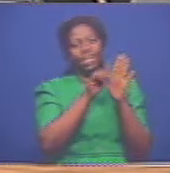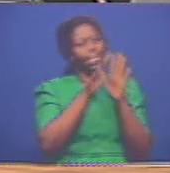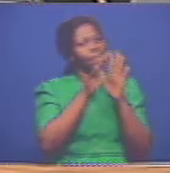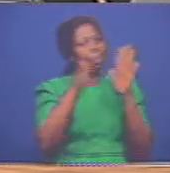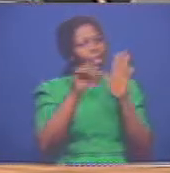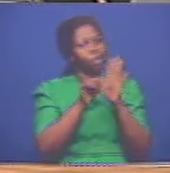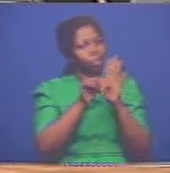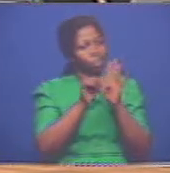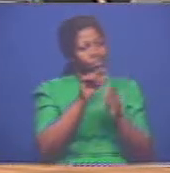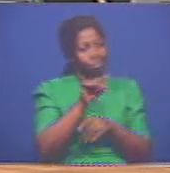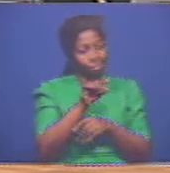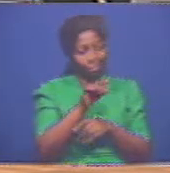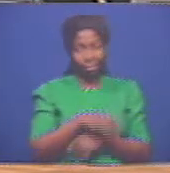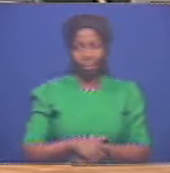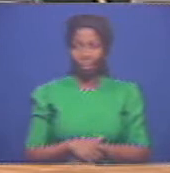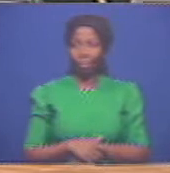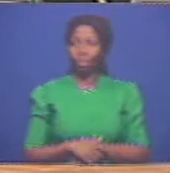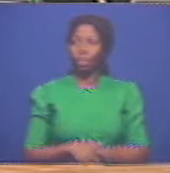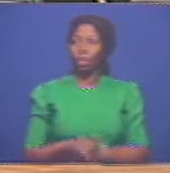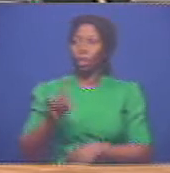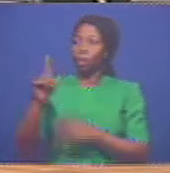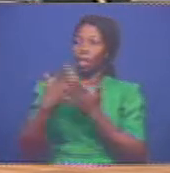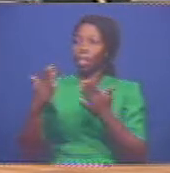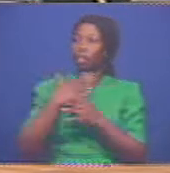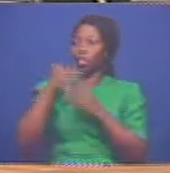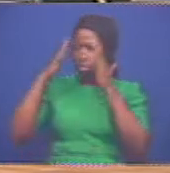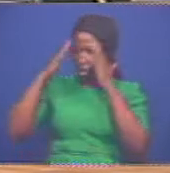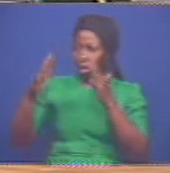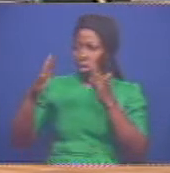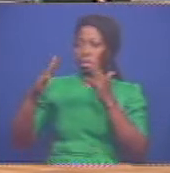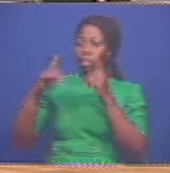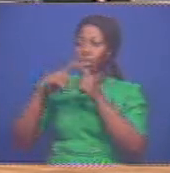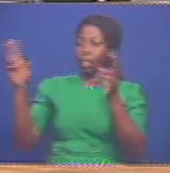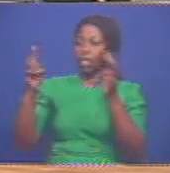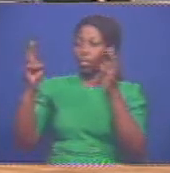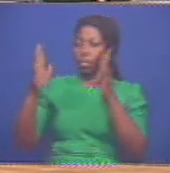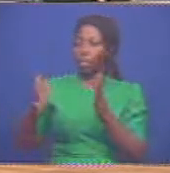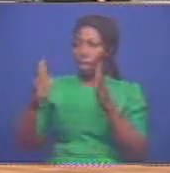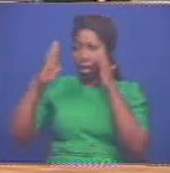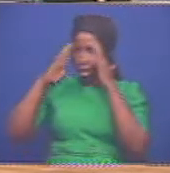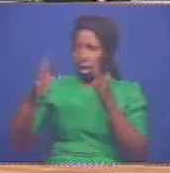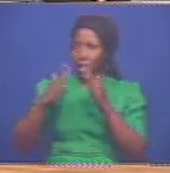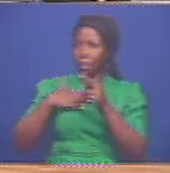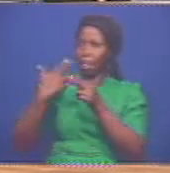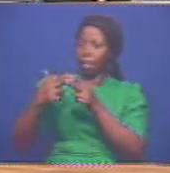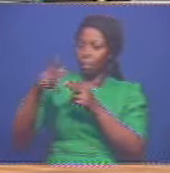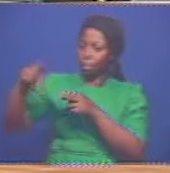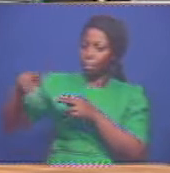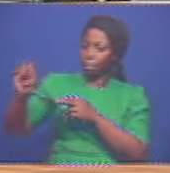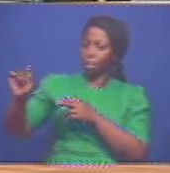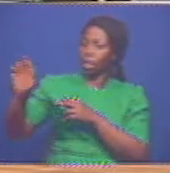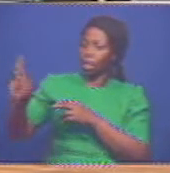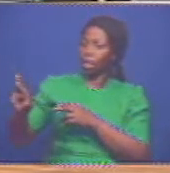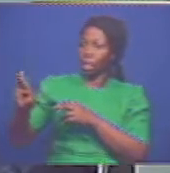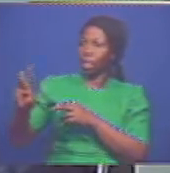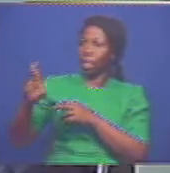room? One thing, let me greet the viewers. Hi, the viewers. My name is Peter.